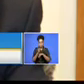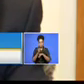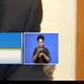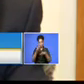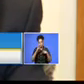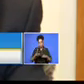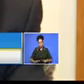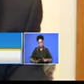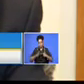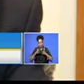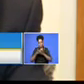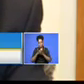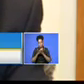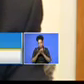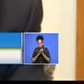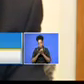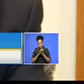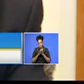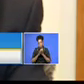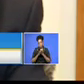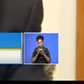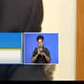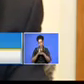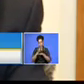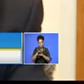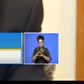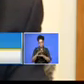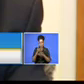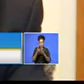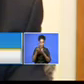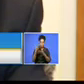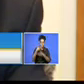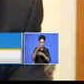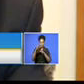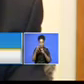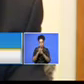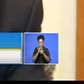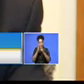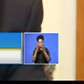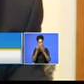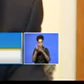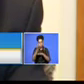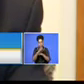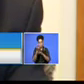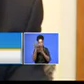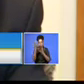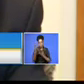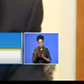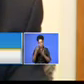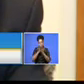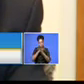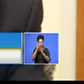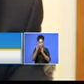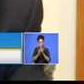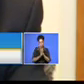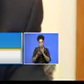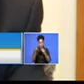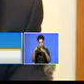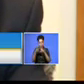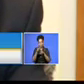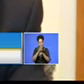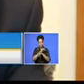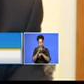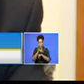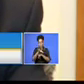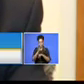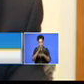living conditions arranged earlier. In previous years, Family Island students had to wait until August to come to Nassau and start looking